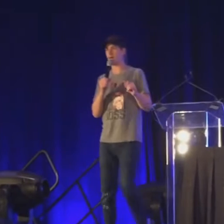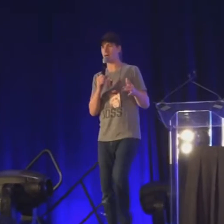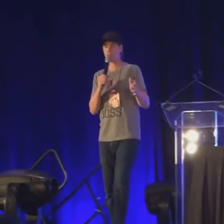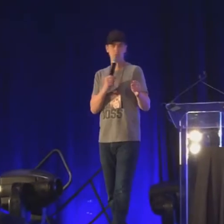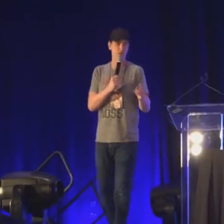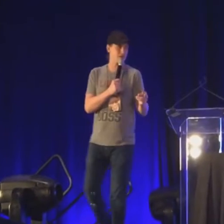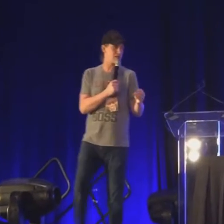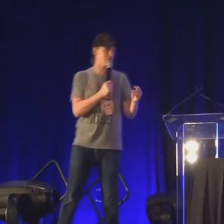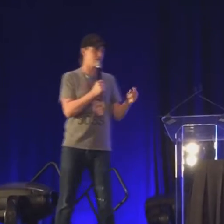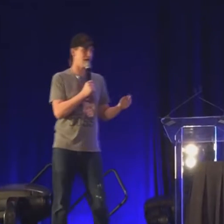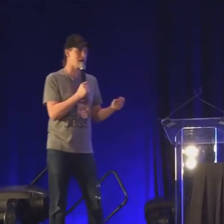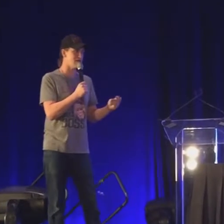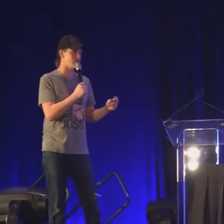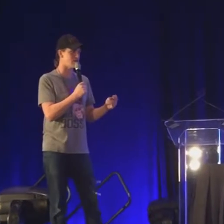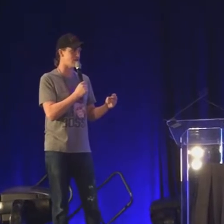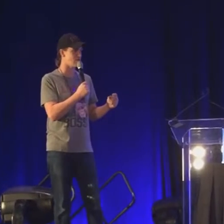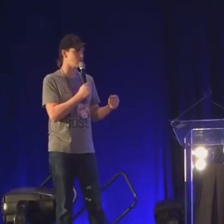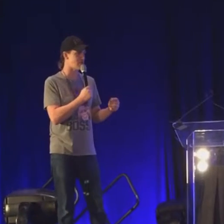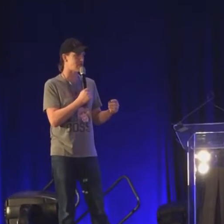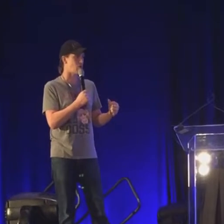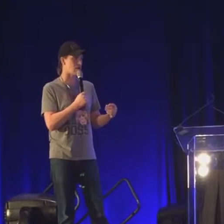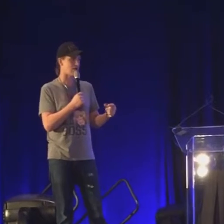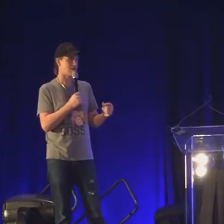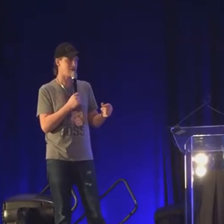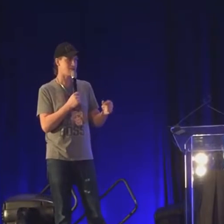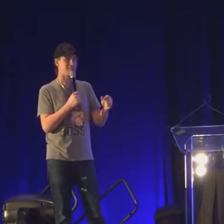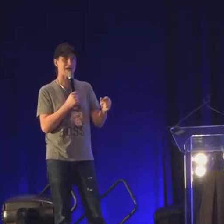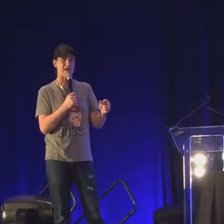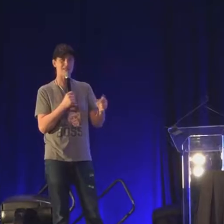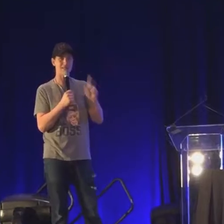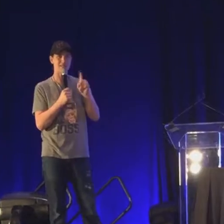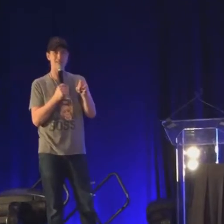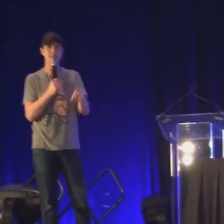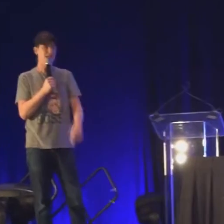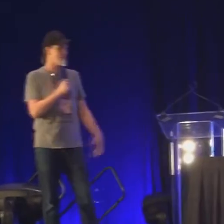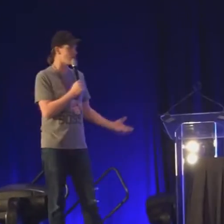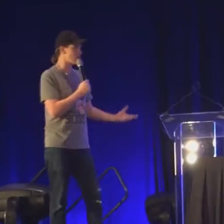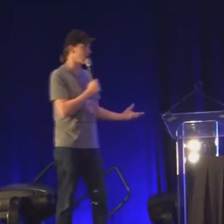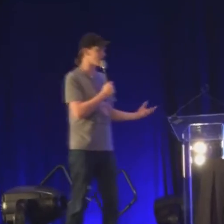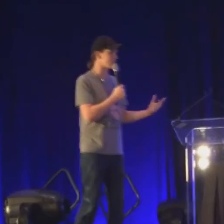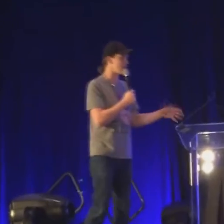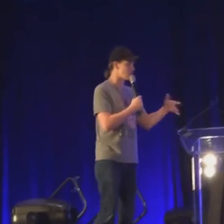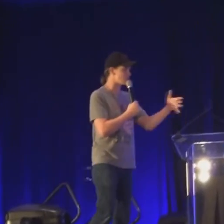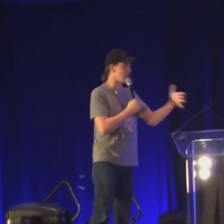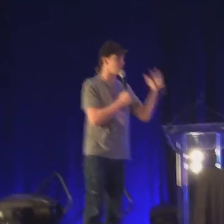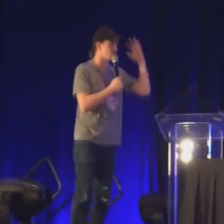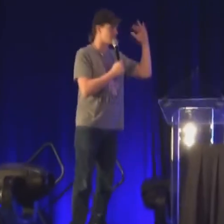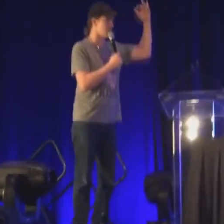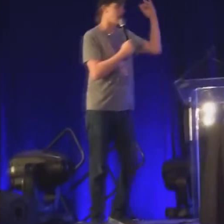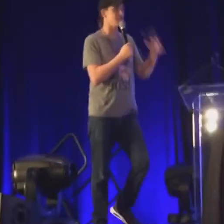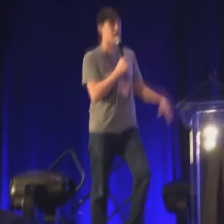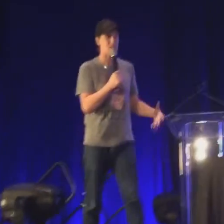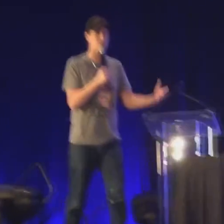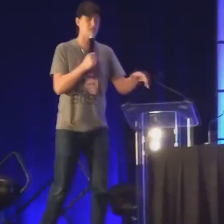and from hey, JJ Walker. He was the dad. Oh, Good Times. You know what I'm talking about? Yeah. Good Times. You know John